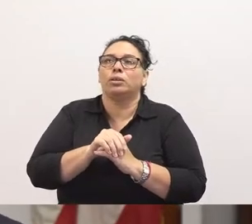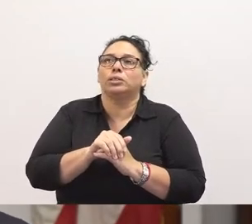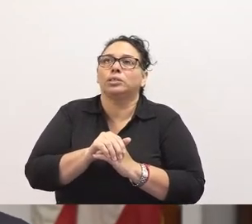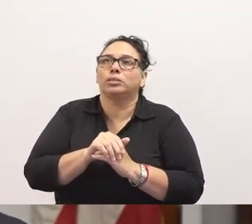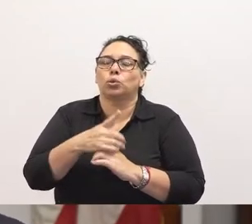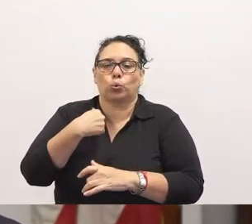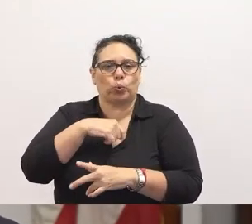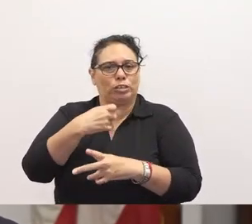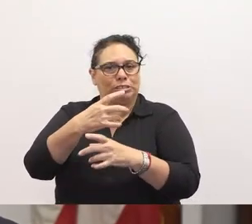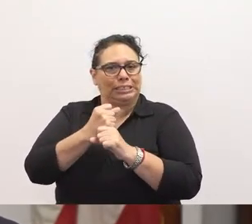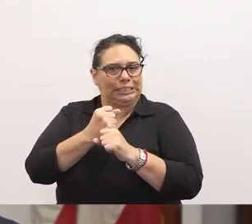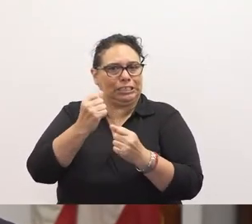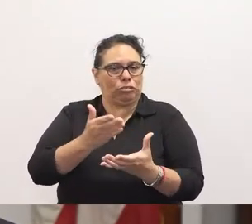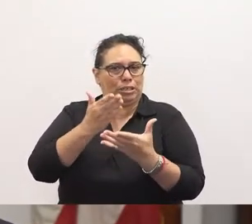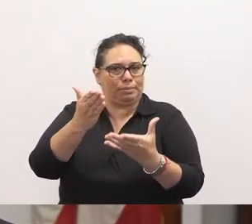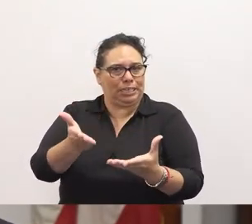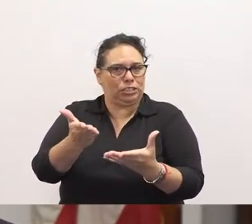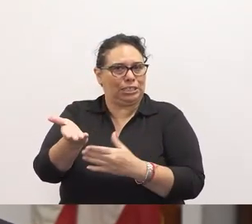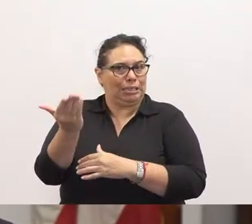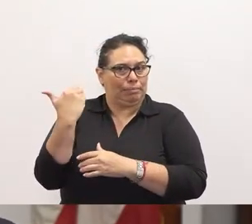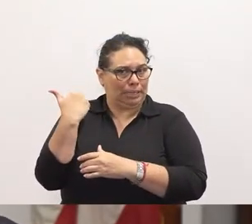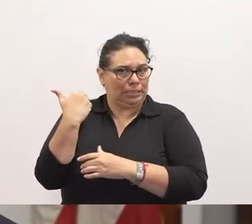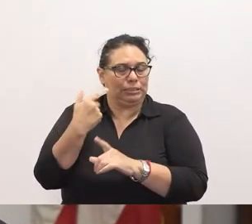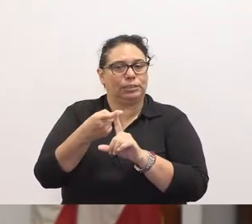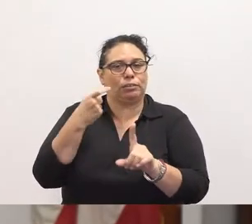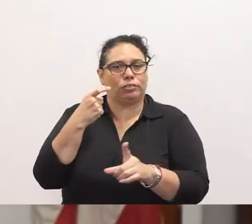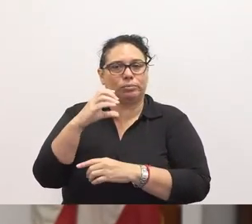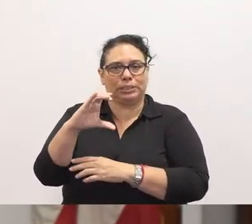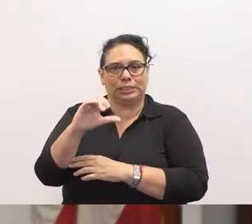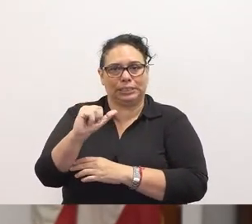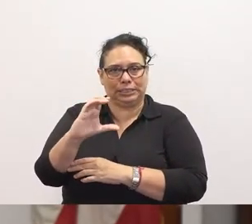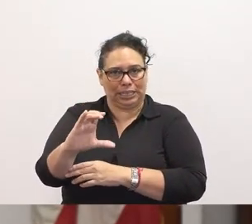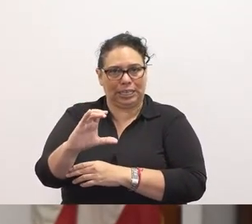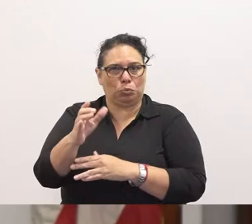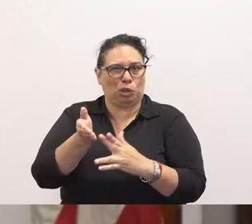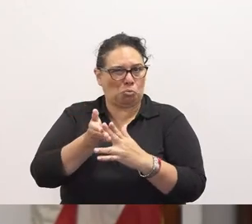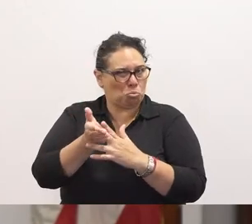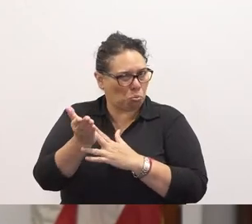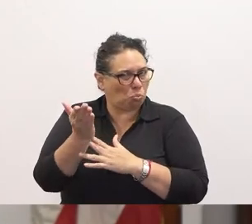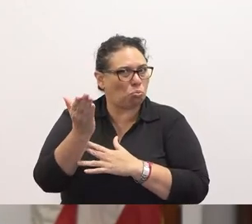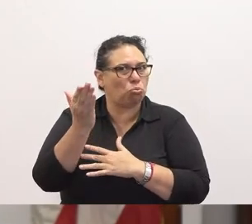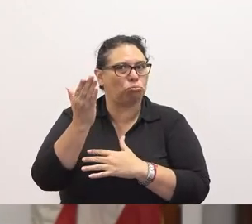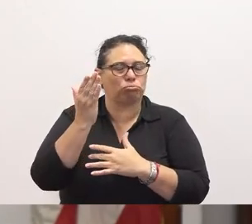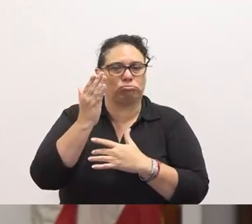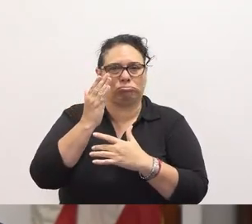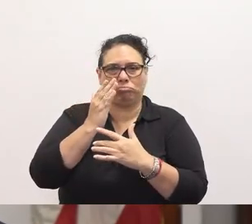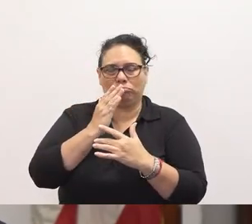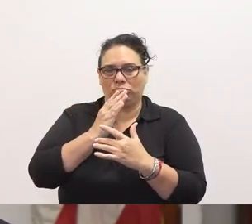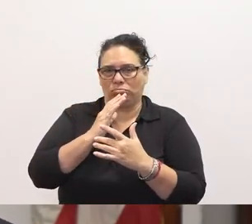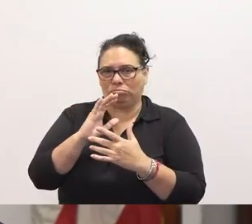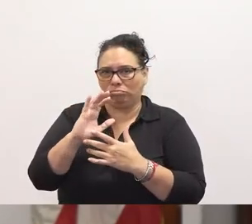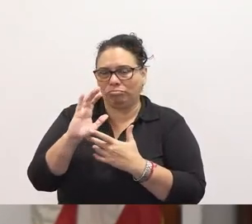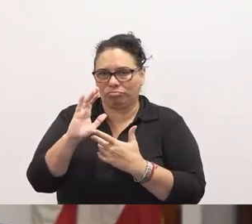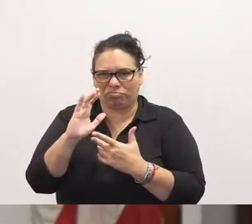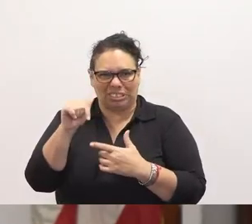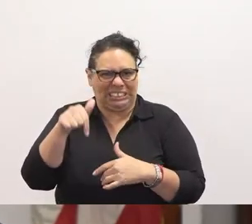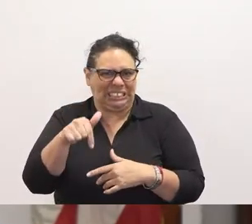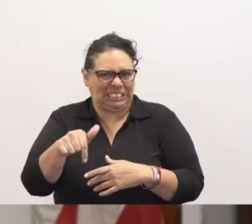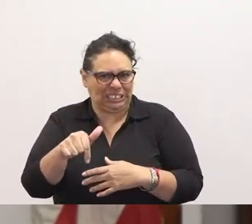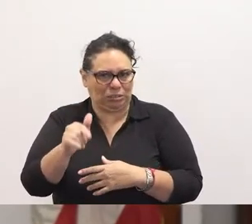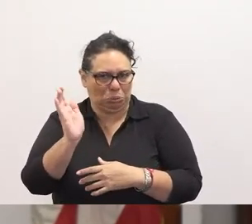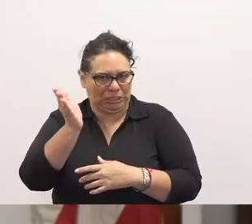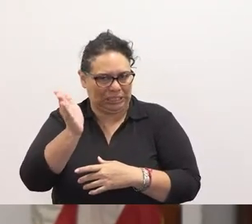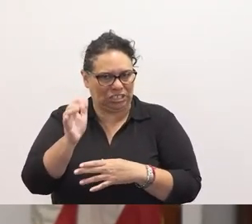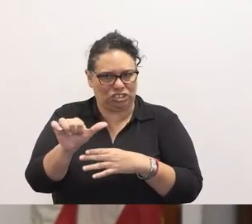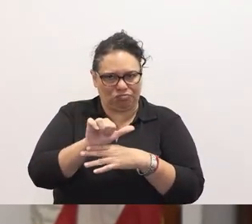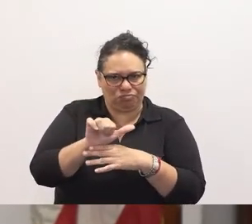we've received recommendations before from CAC, and we go through this exercise, right? And from time to